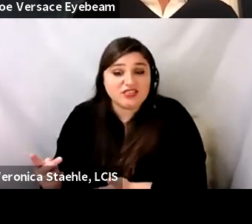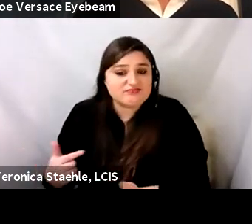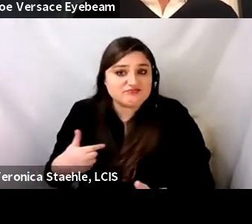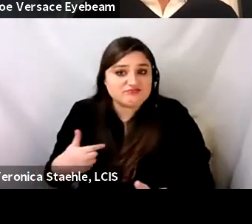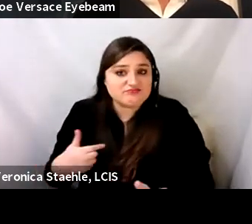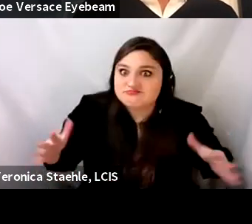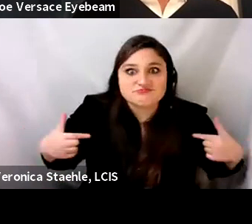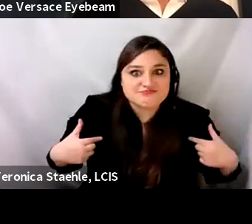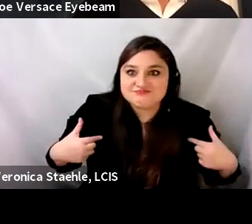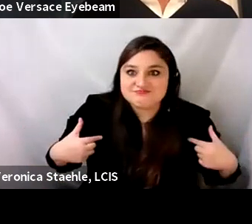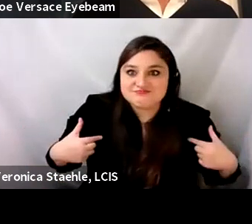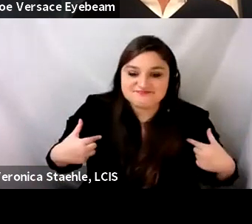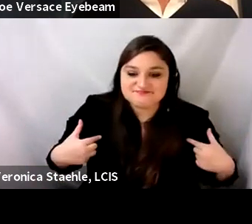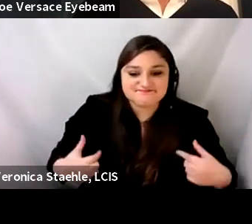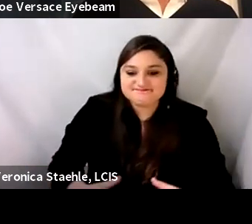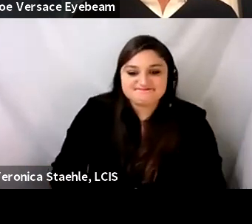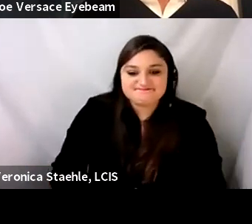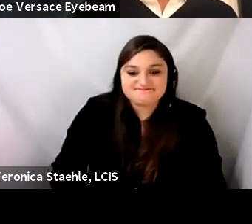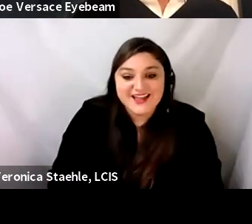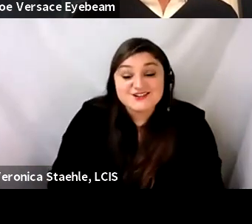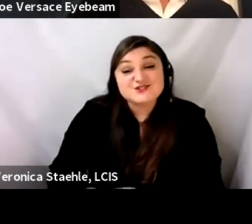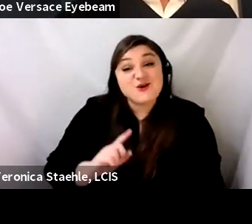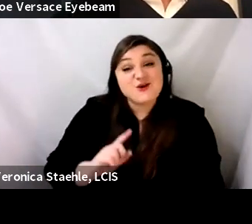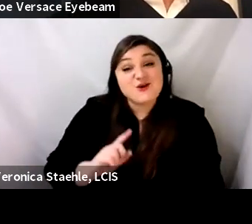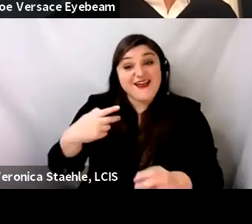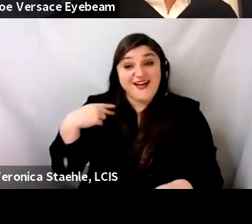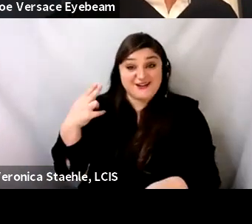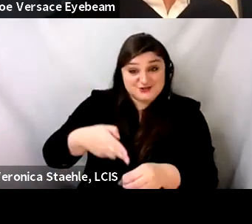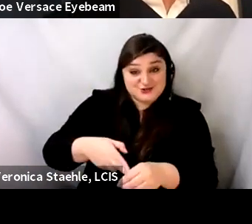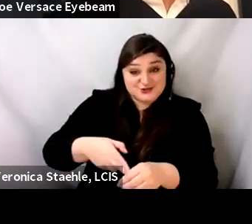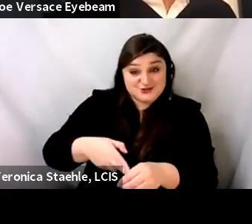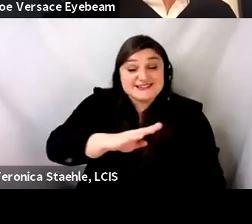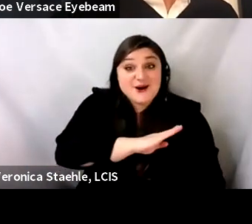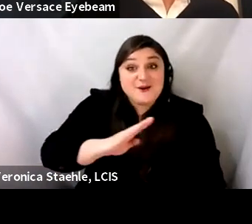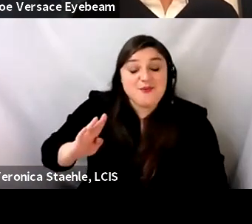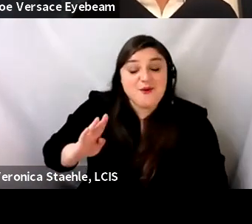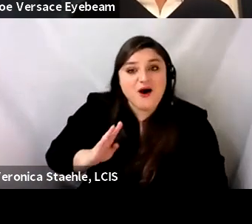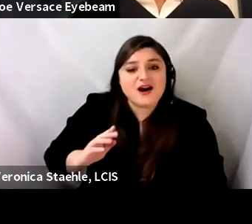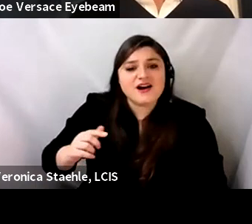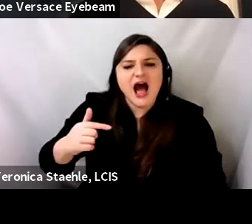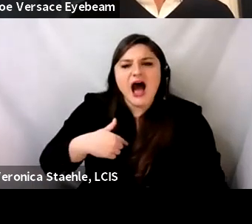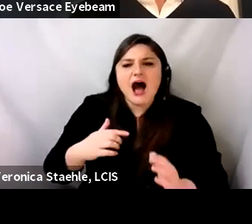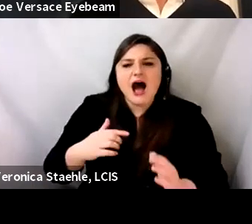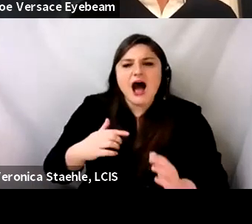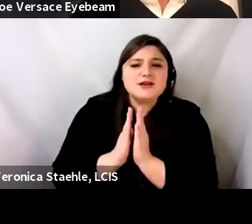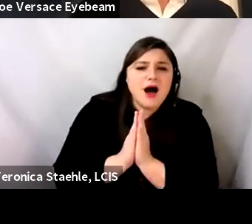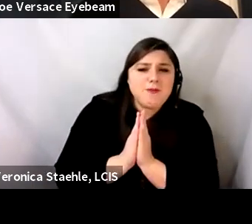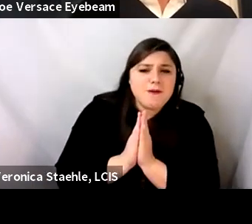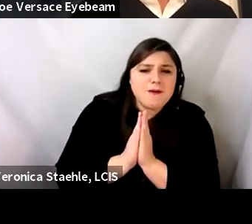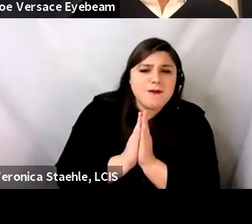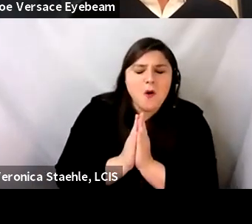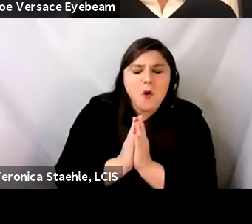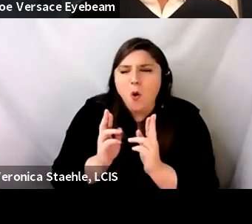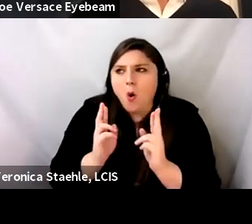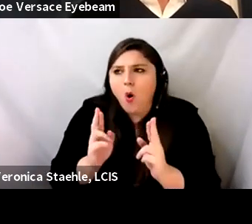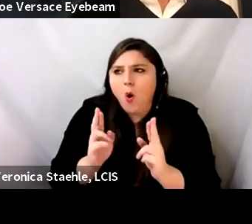I joined, but when I was asked, I literally was hoping that Luis Francis would ask me to join the only not-for-profit board